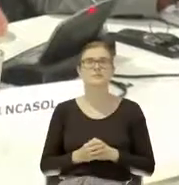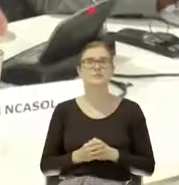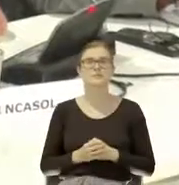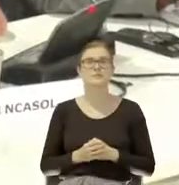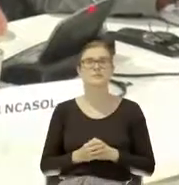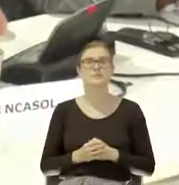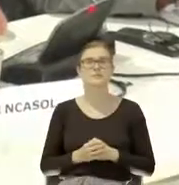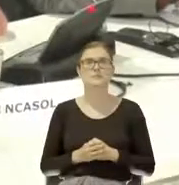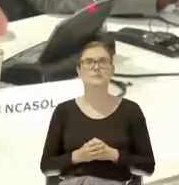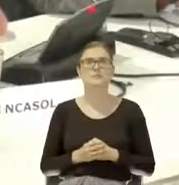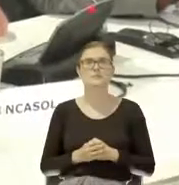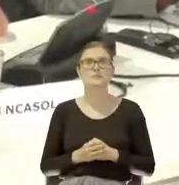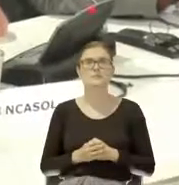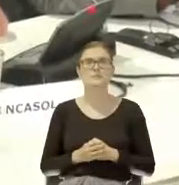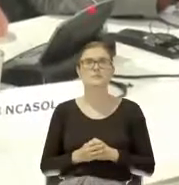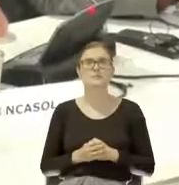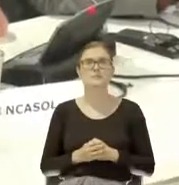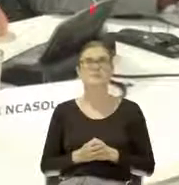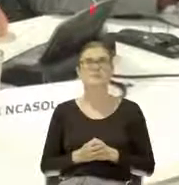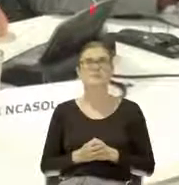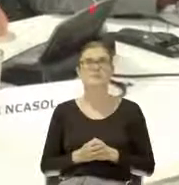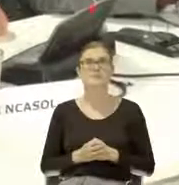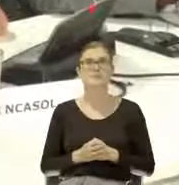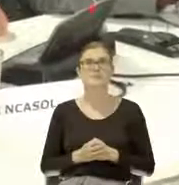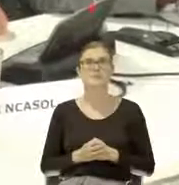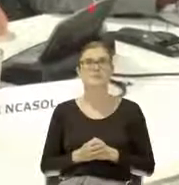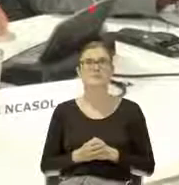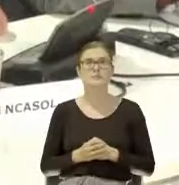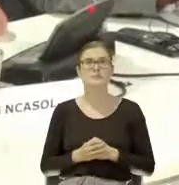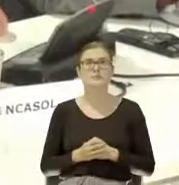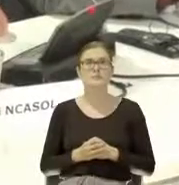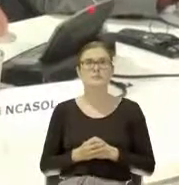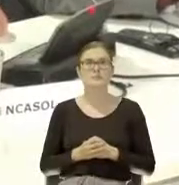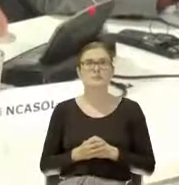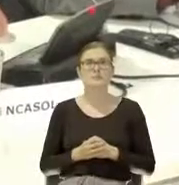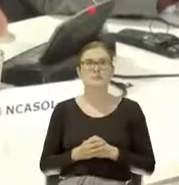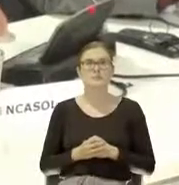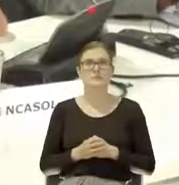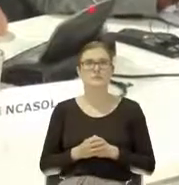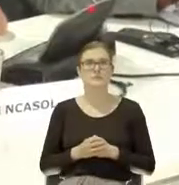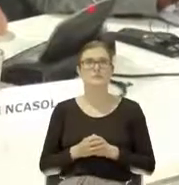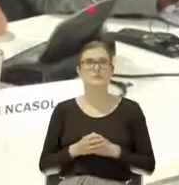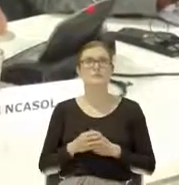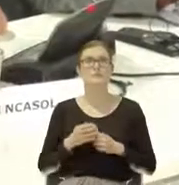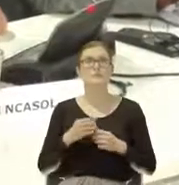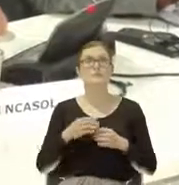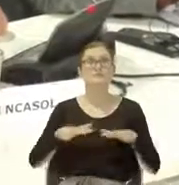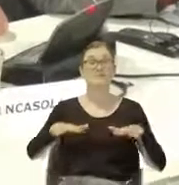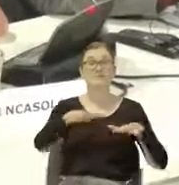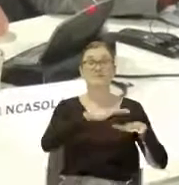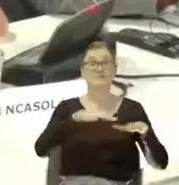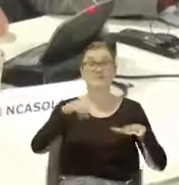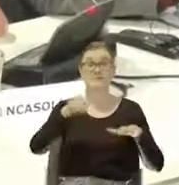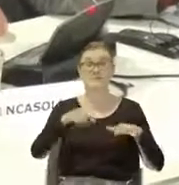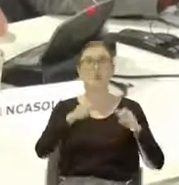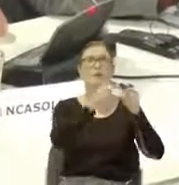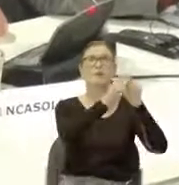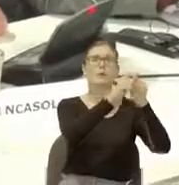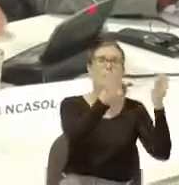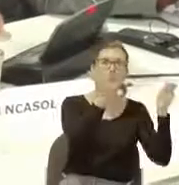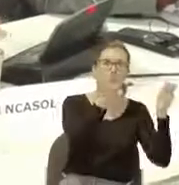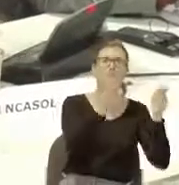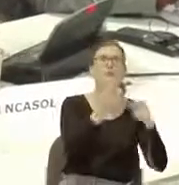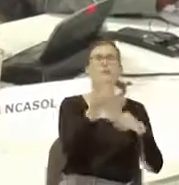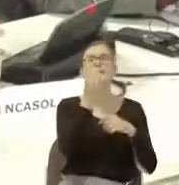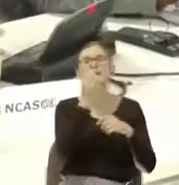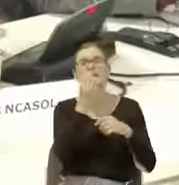pharma, automotive, like a proximity producers. Our third program is according